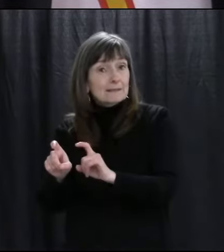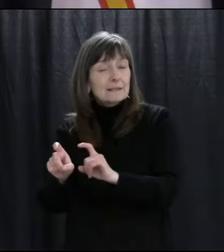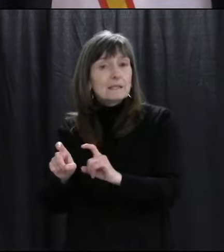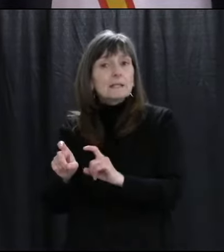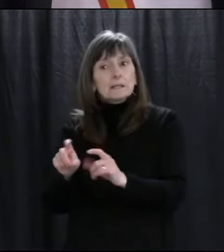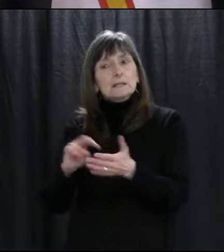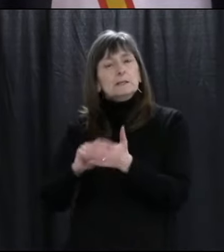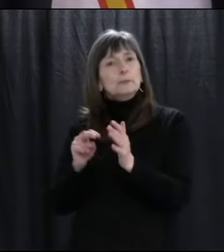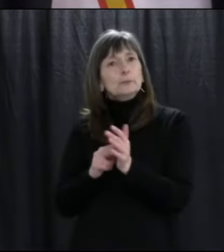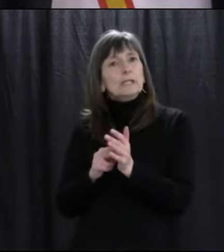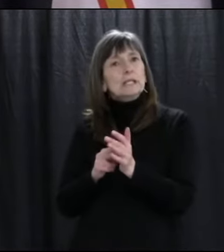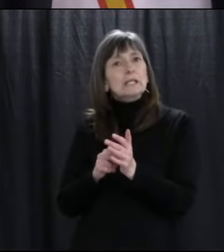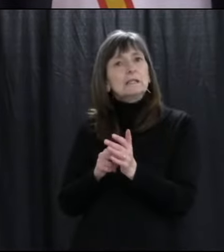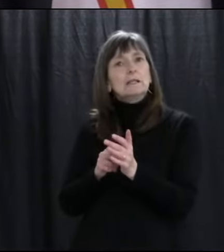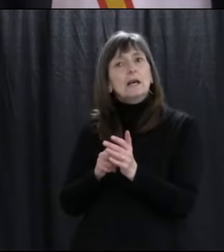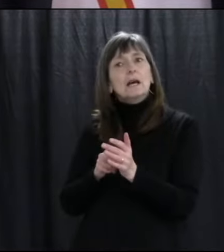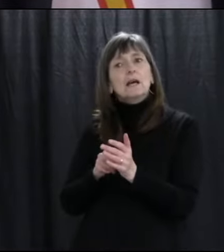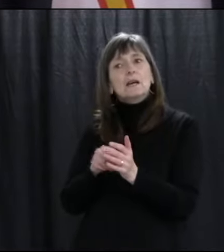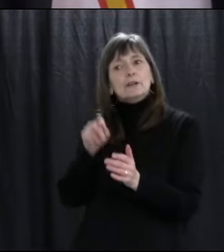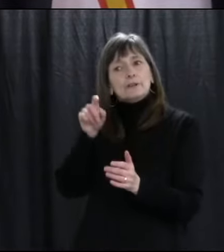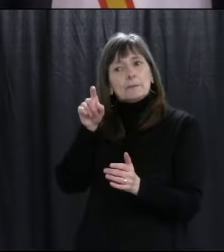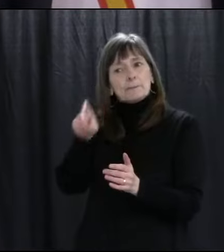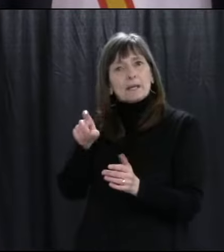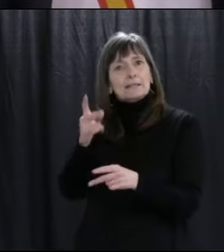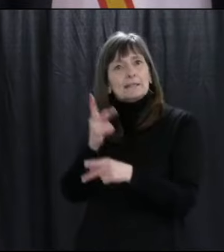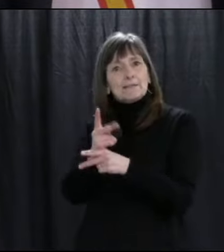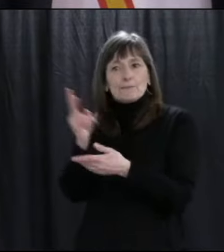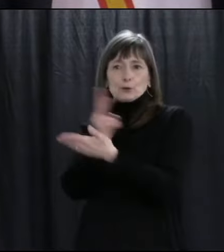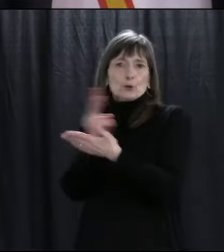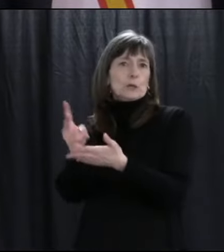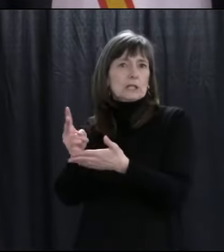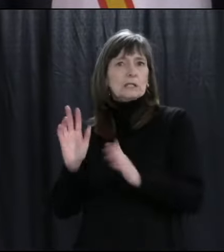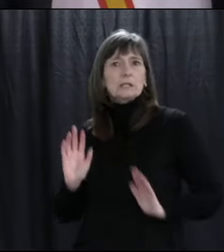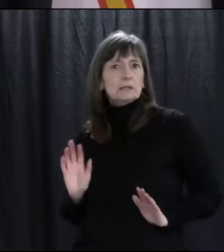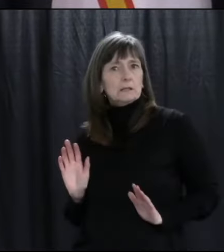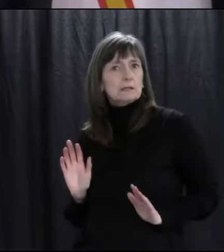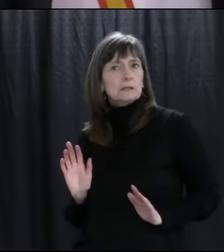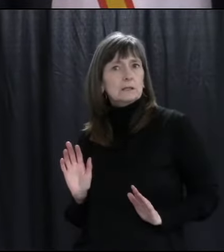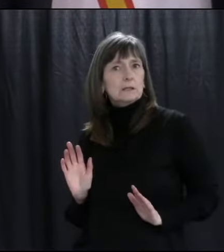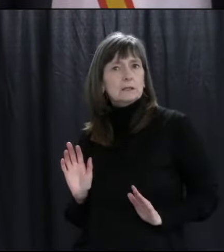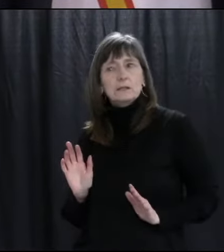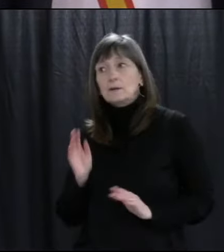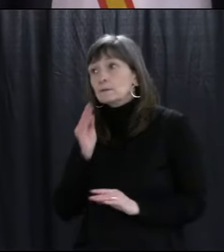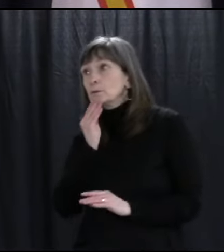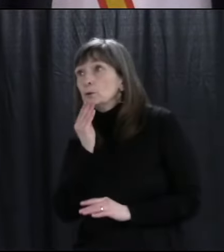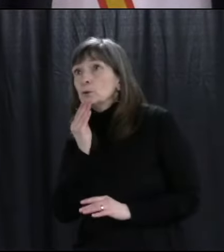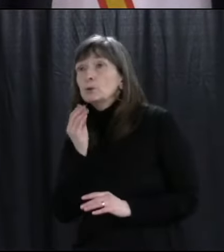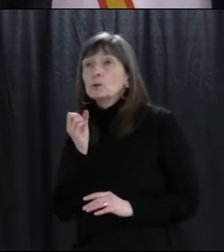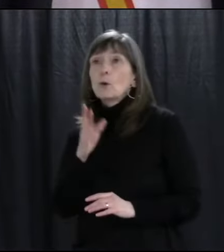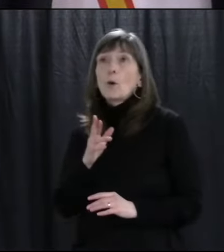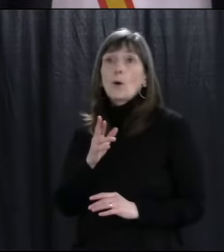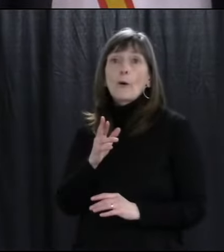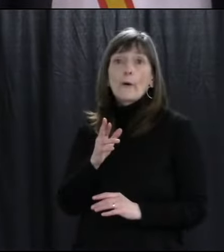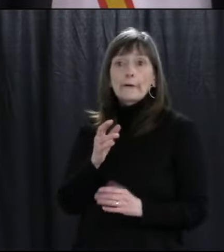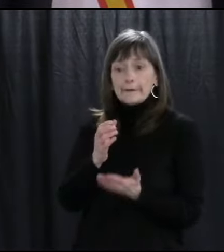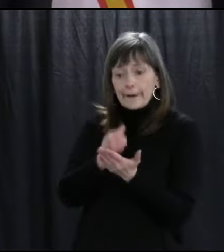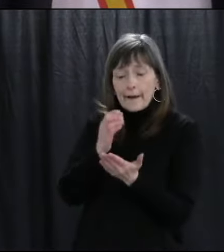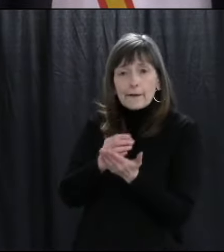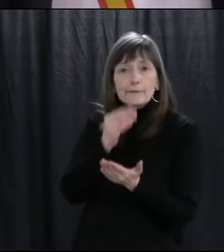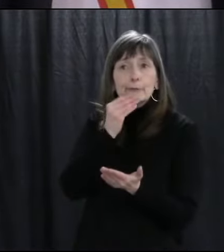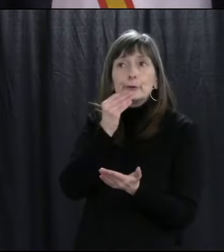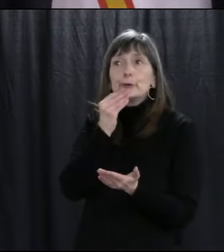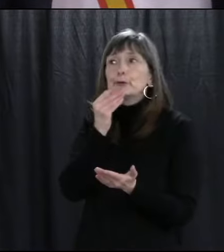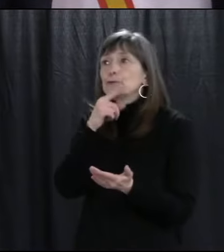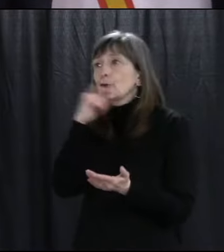certainly you want to make sure you have enough to get through 2 weeks. So, produce or canned goods,